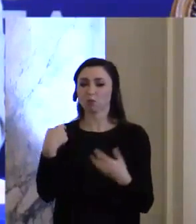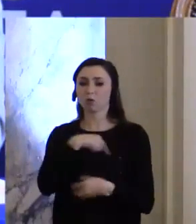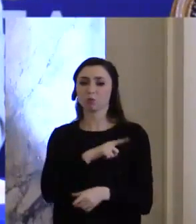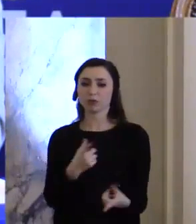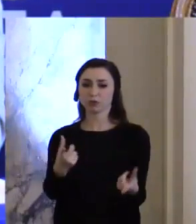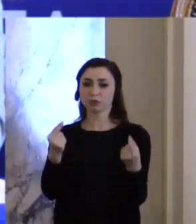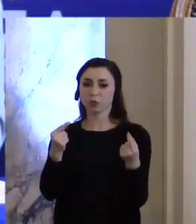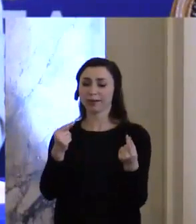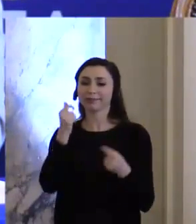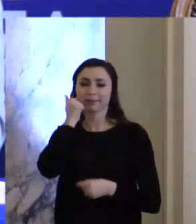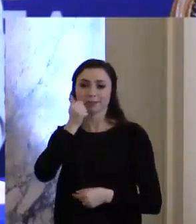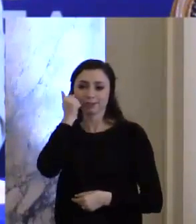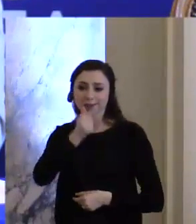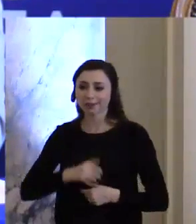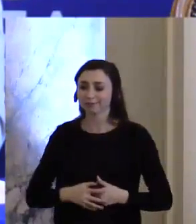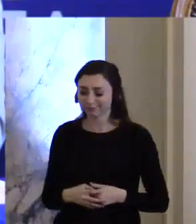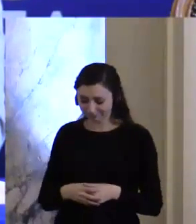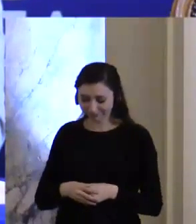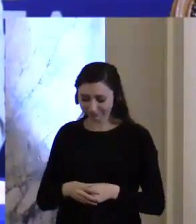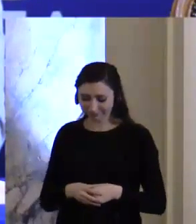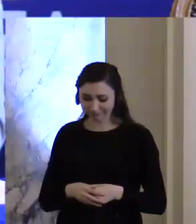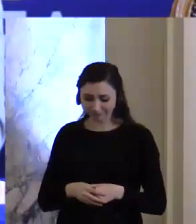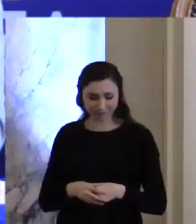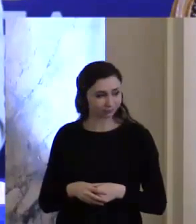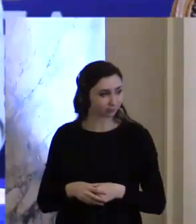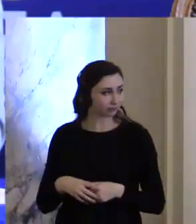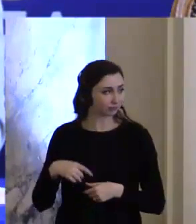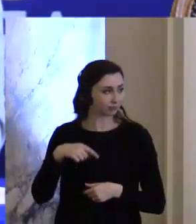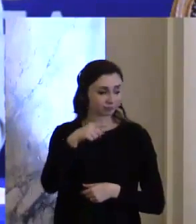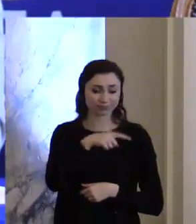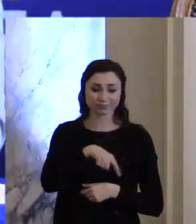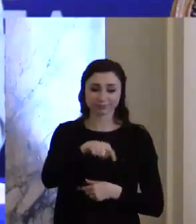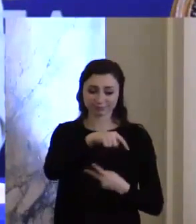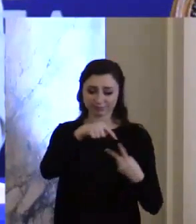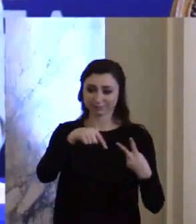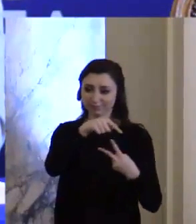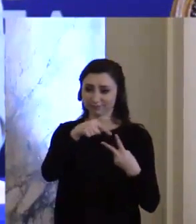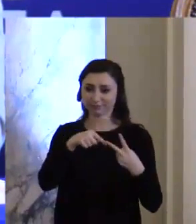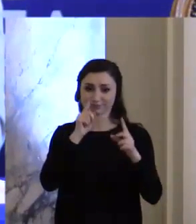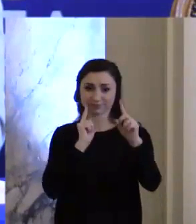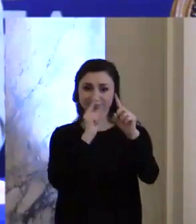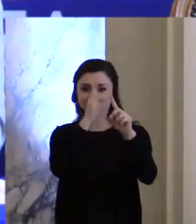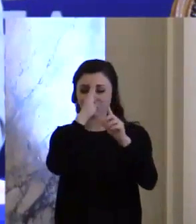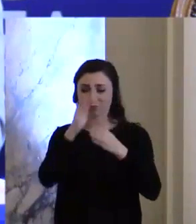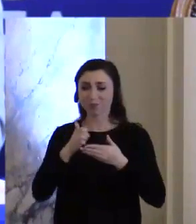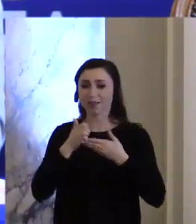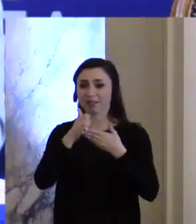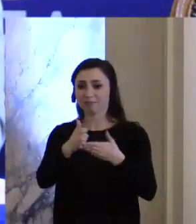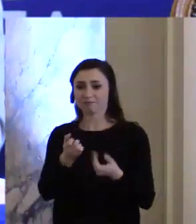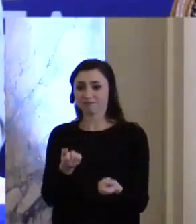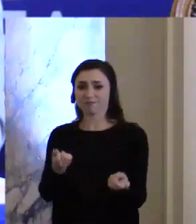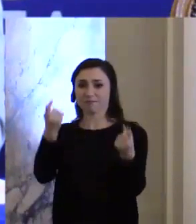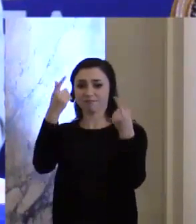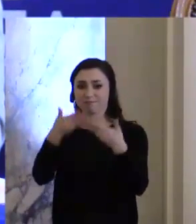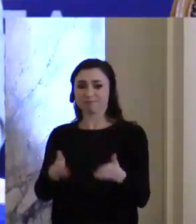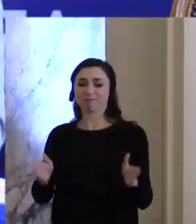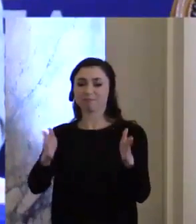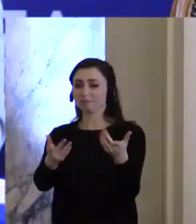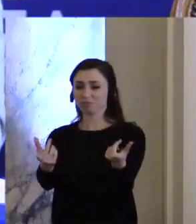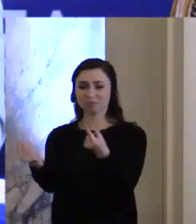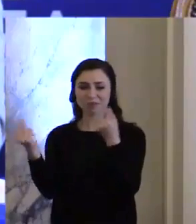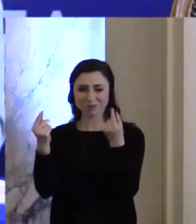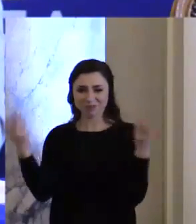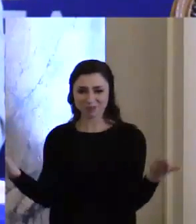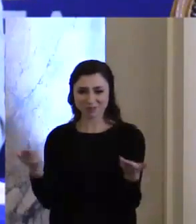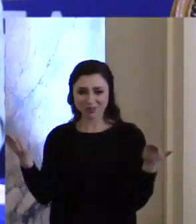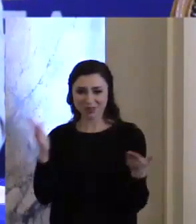basis. These two new initiatives will contribute to a greater understanding of what we do and will be